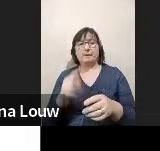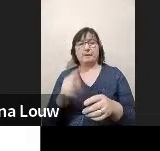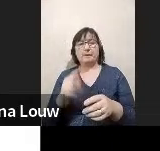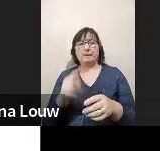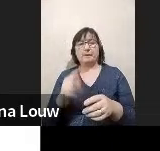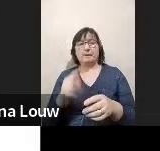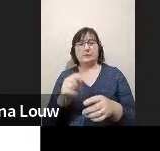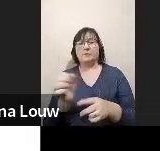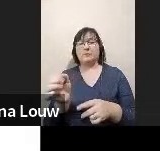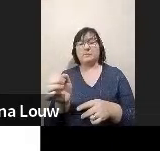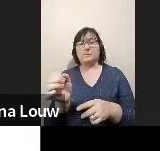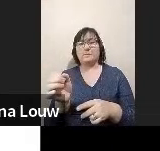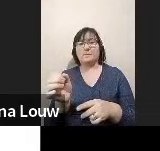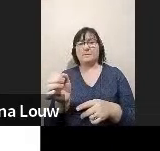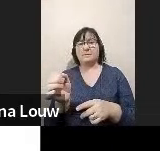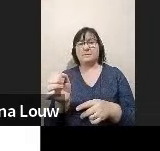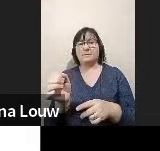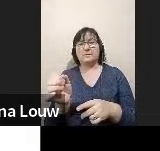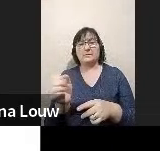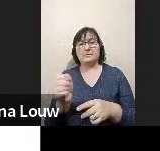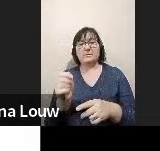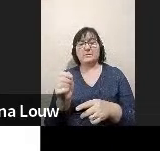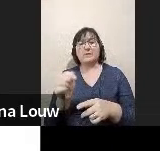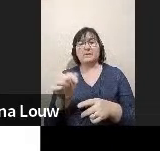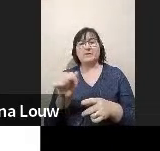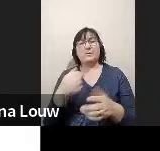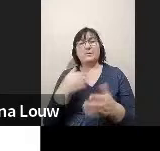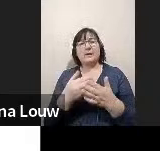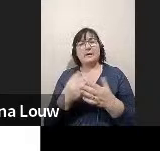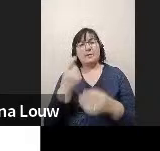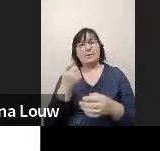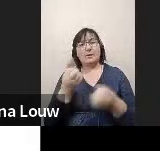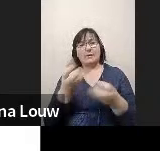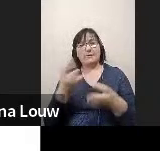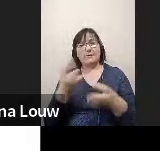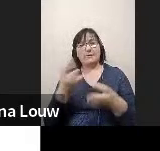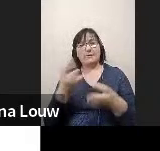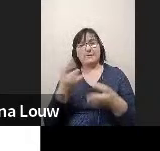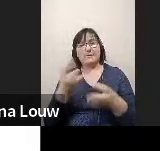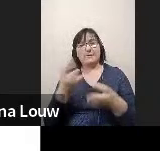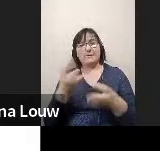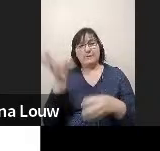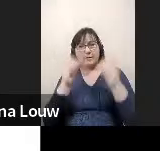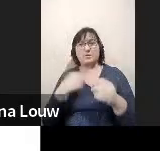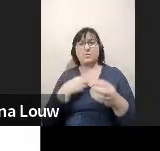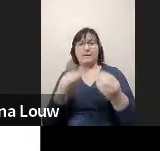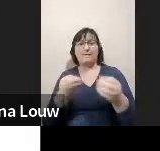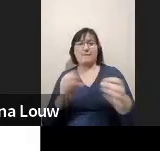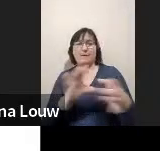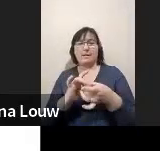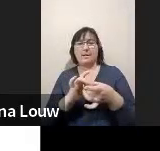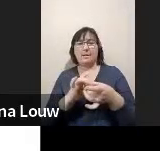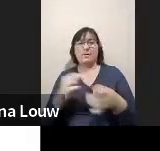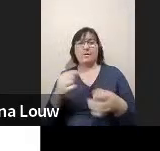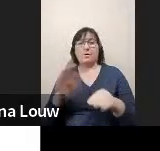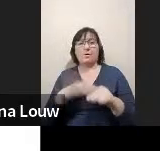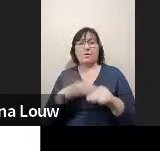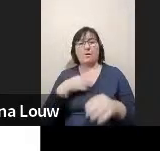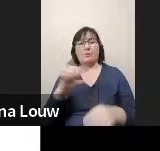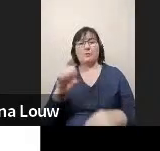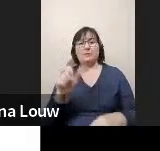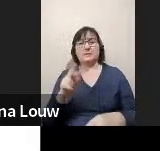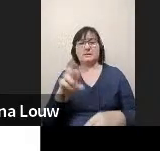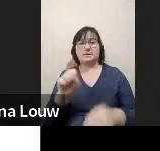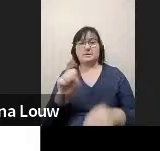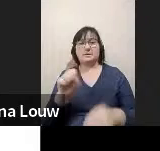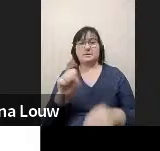authorized representative. So we can only give information to the person that we have linked on our SARS system as the registered representative